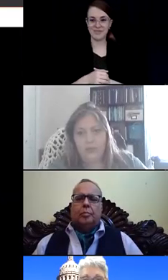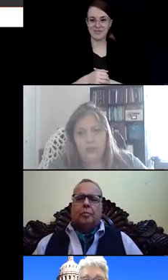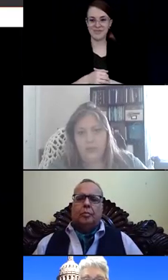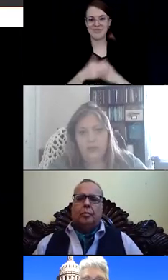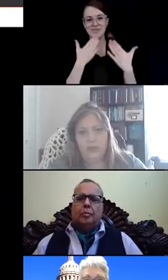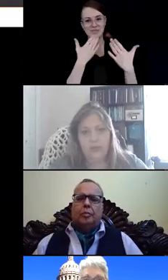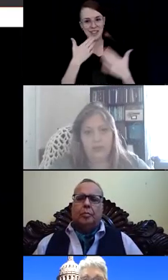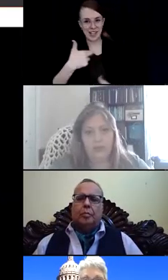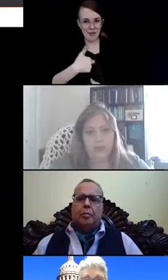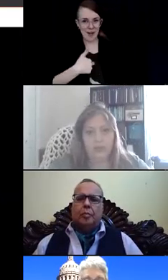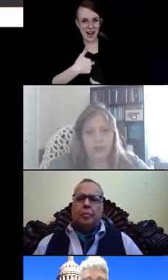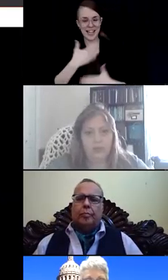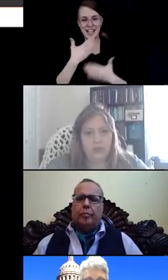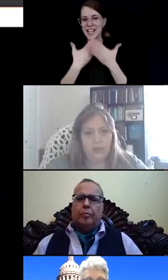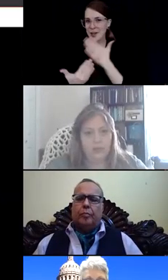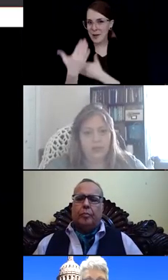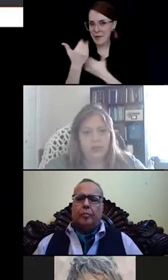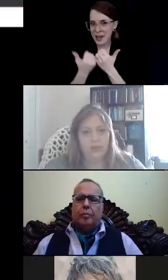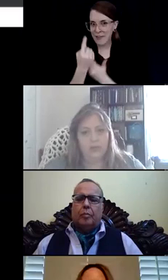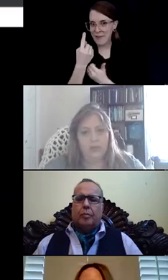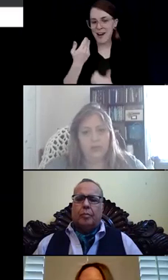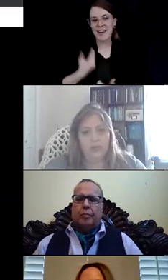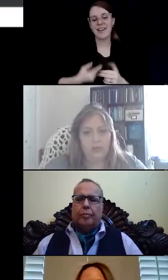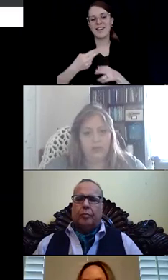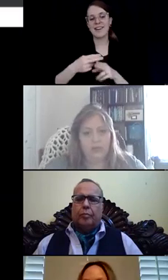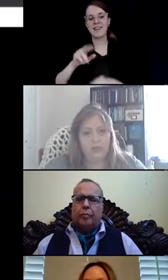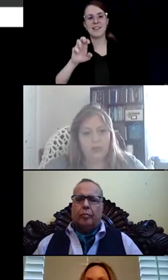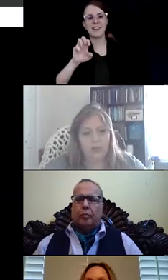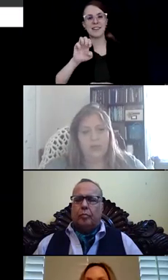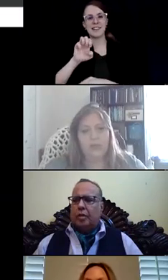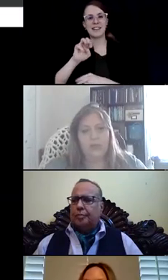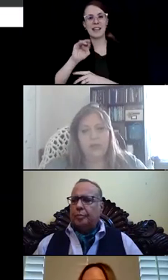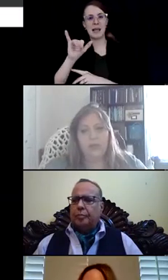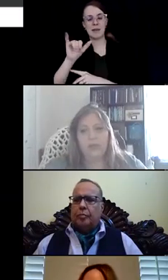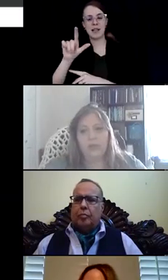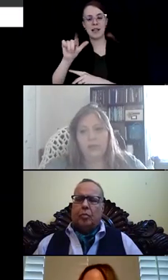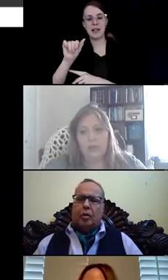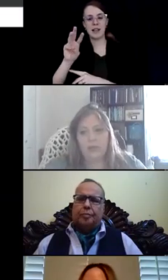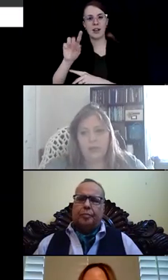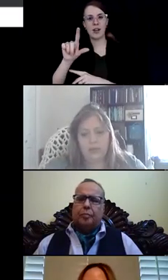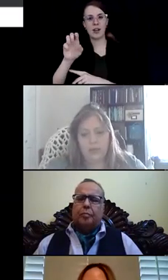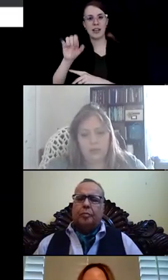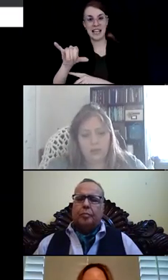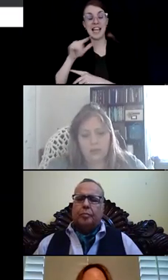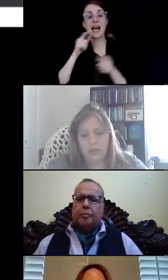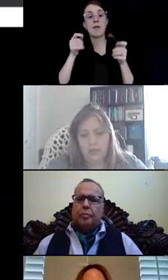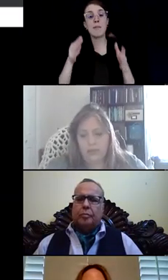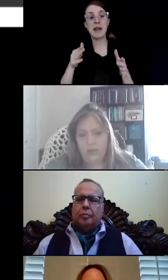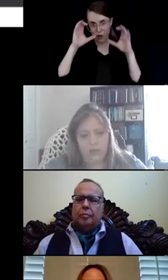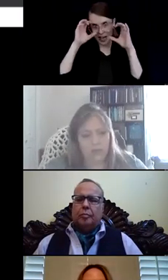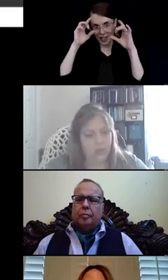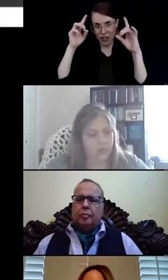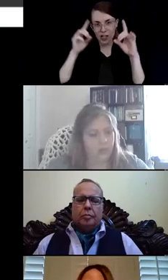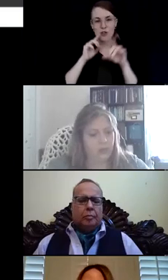Thank you, Randy, and good morning, everyone. My name is Emily Lawley. I am the Manager of Education and Workforce